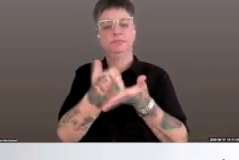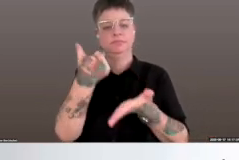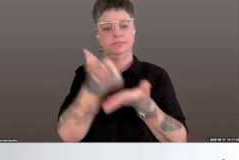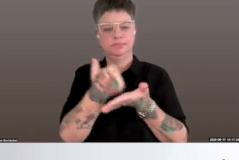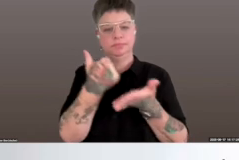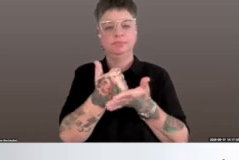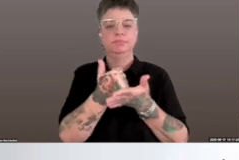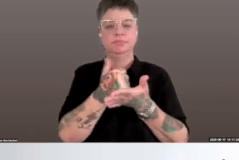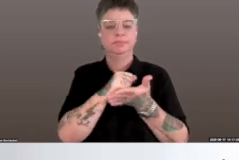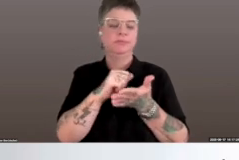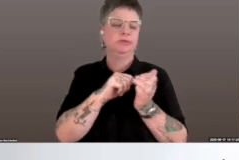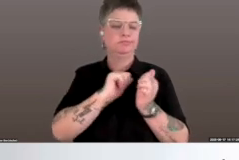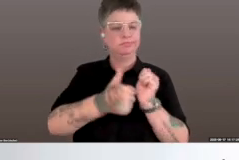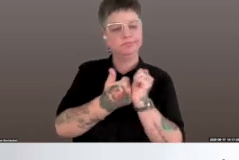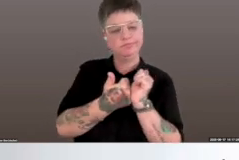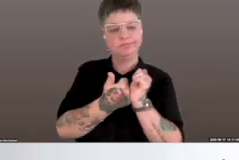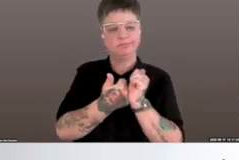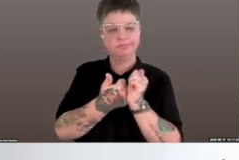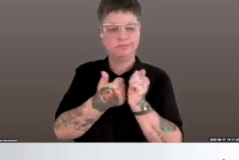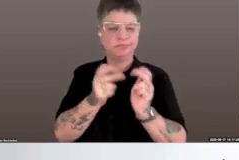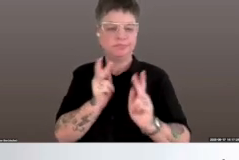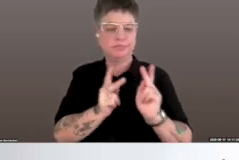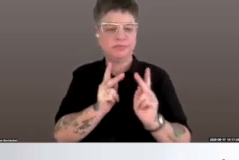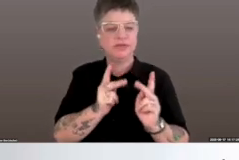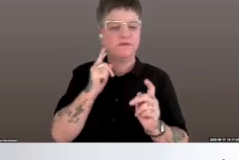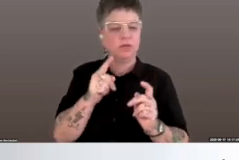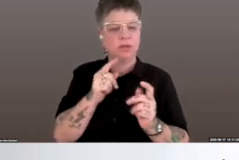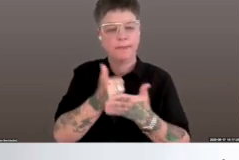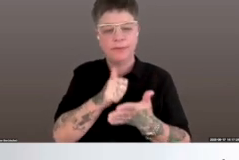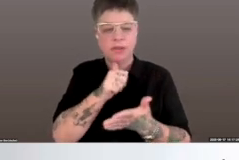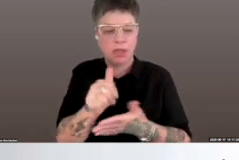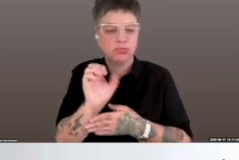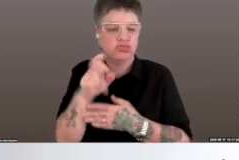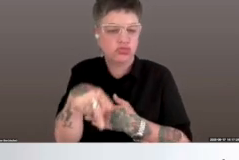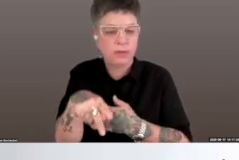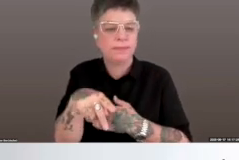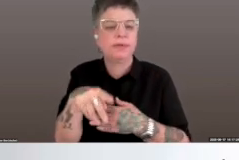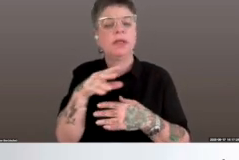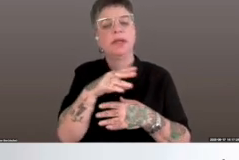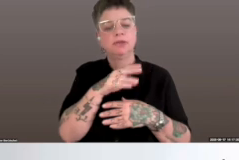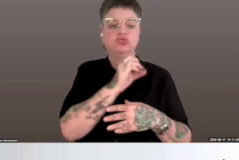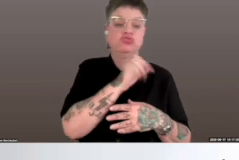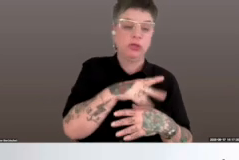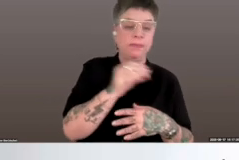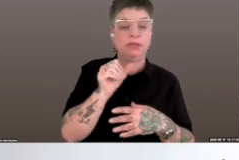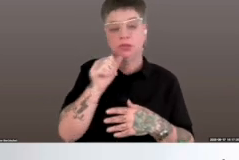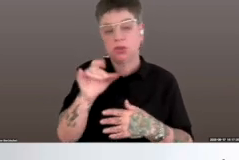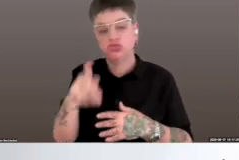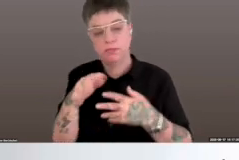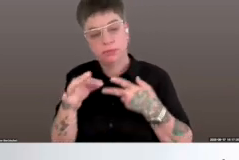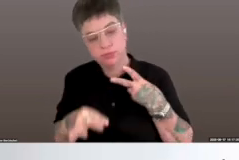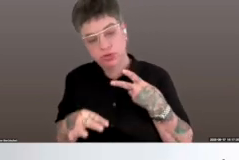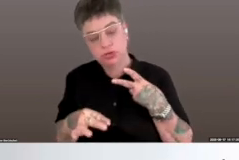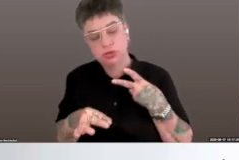for All by providing a pathway for non-scrap incentives. By enabling both a scrap and a non-scrap option, consumers would be